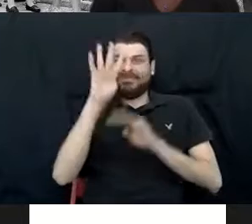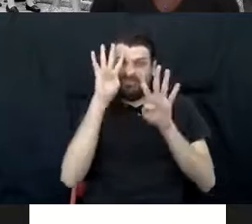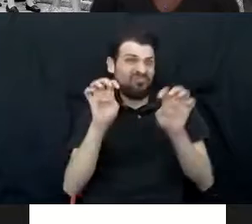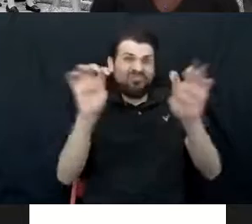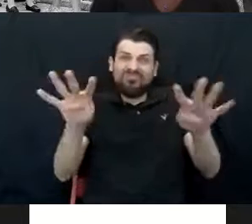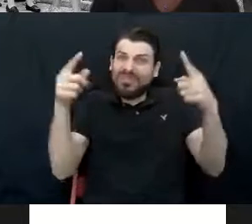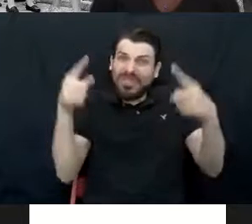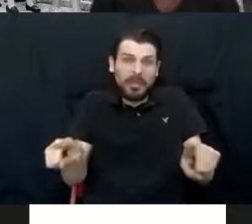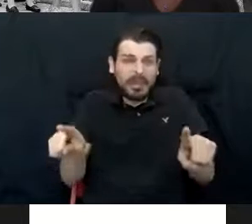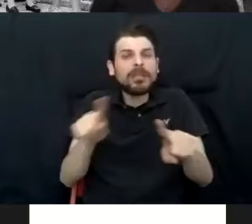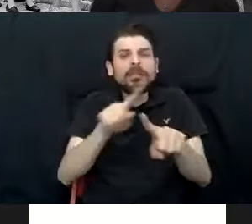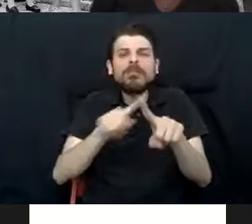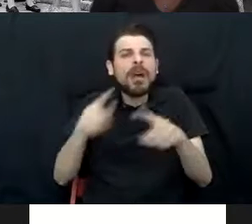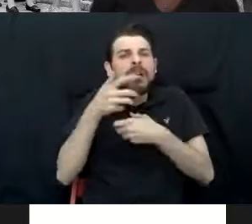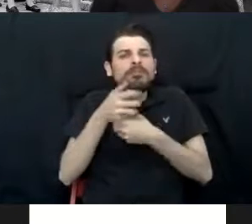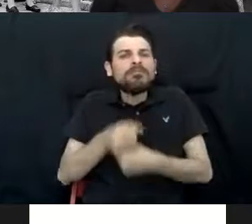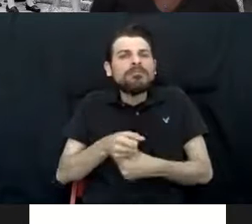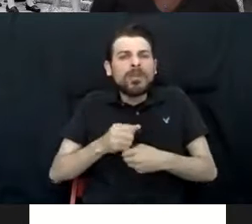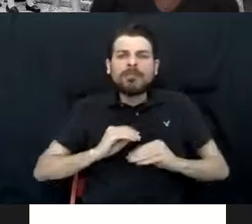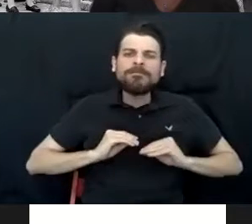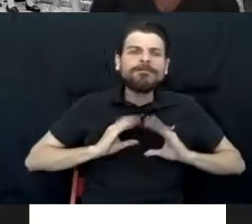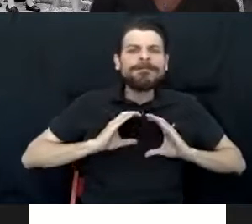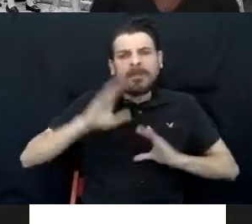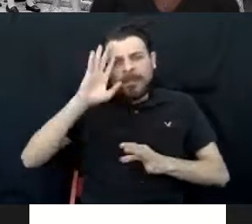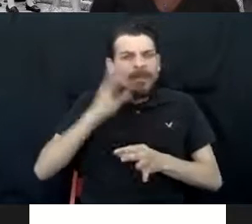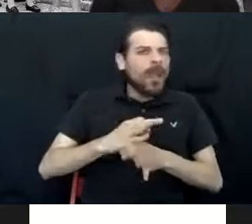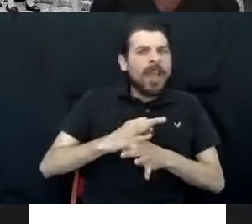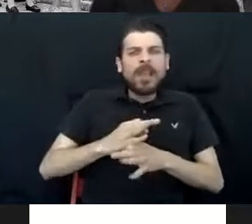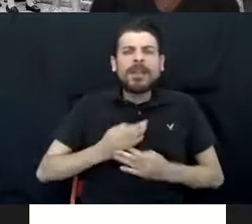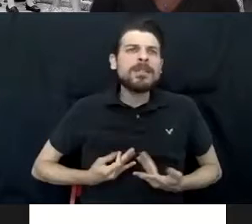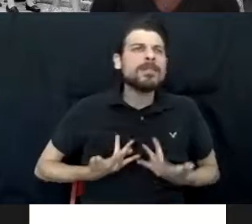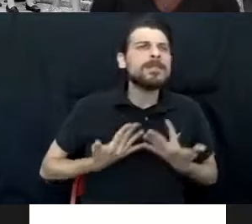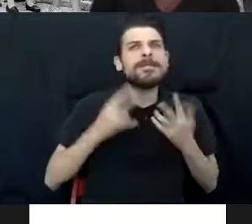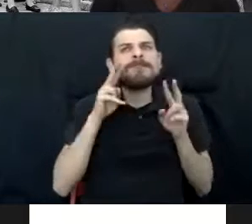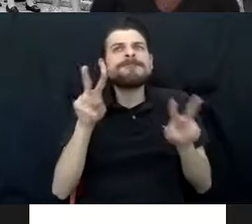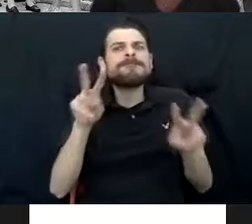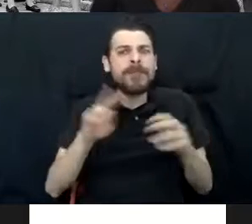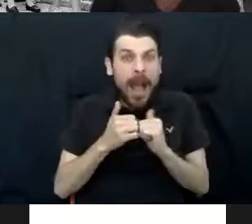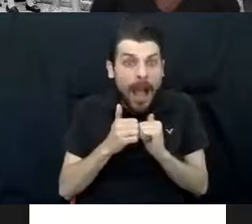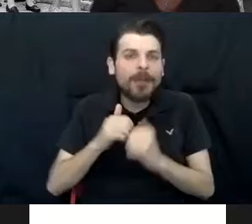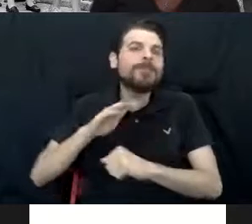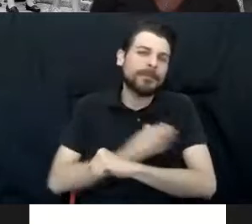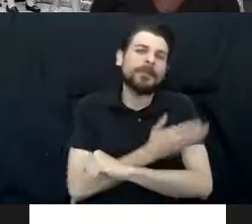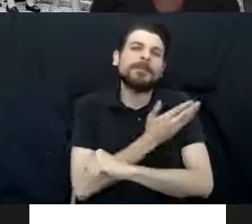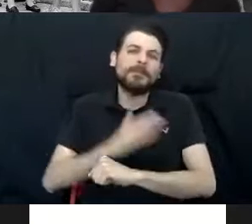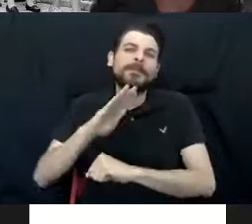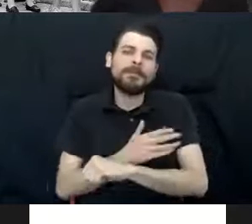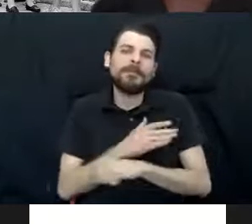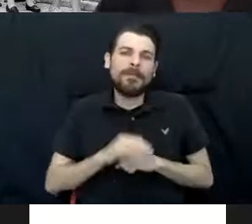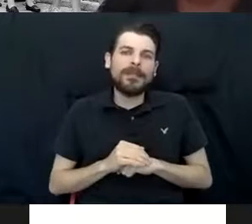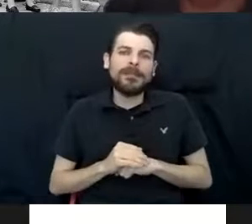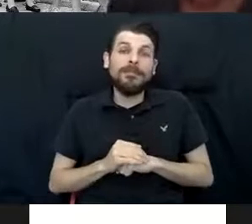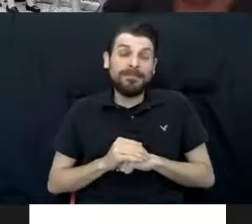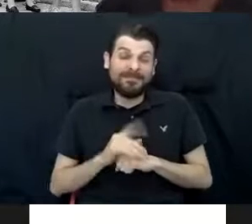was this music that filled us with faith and our burning vision of justice. The music